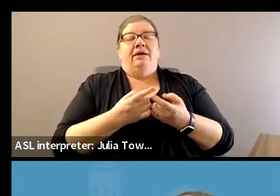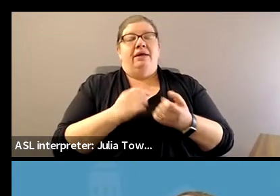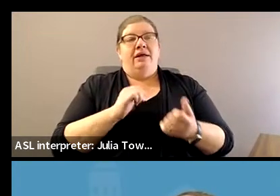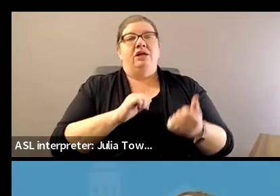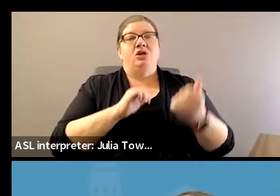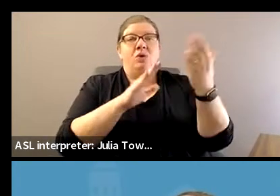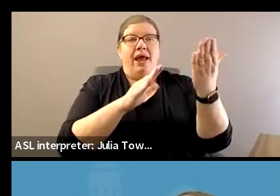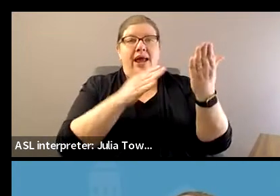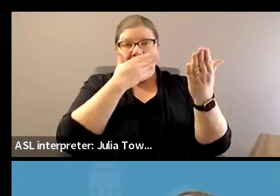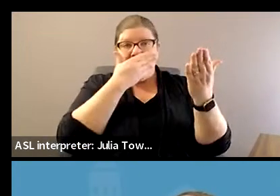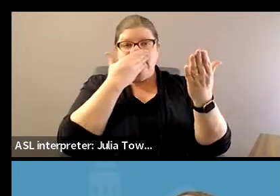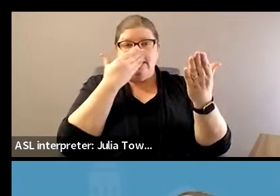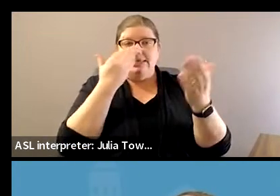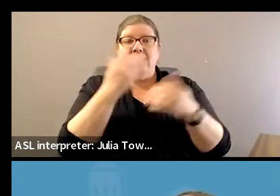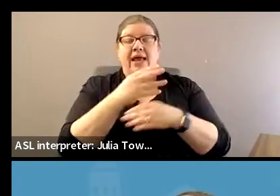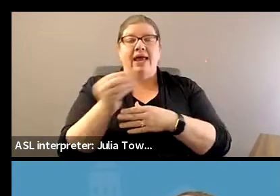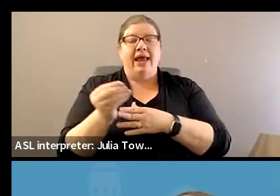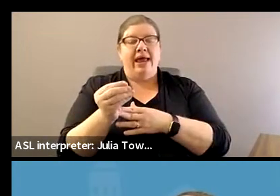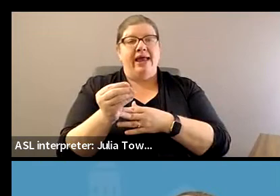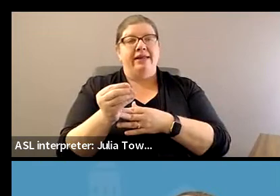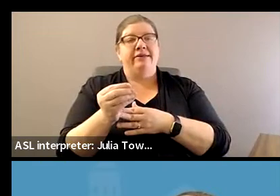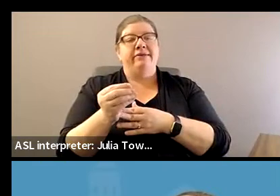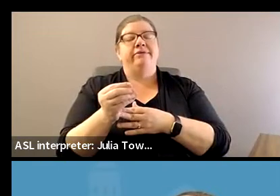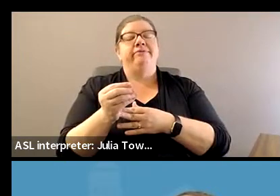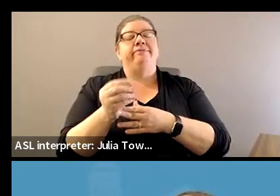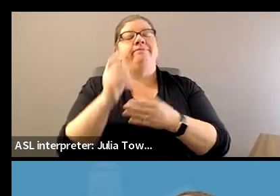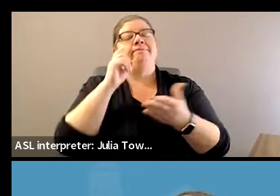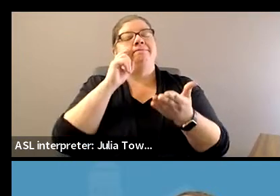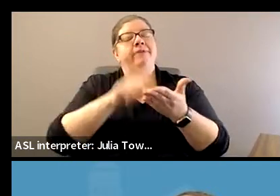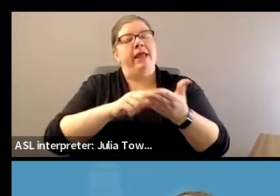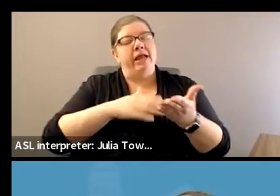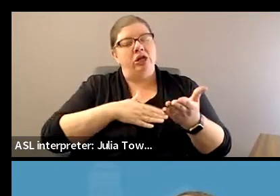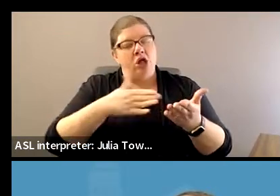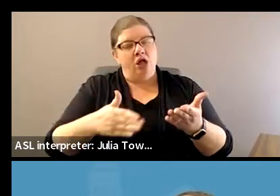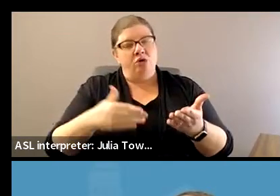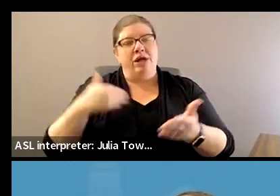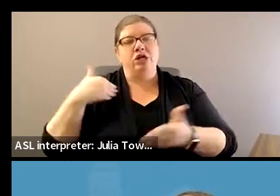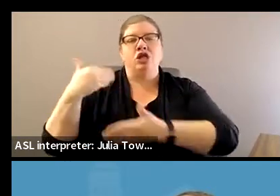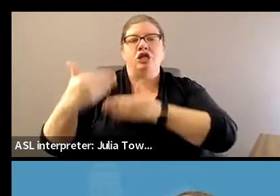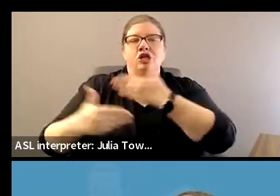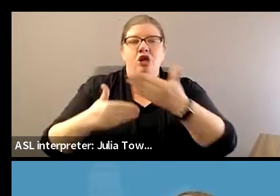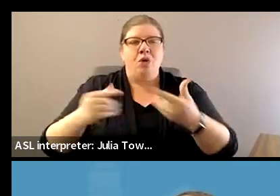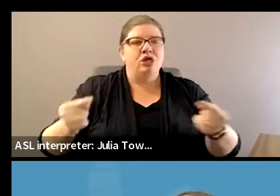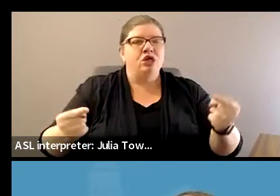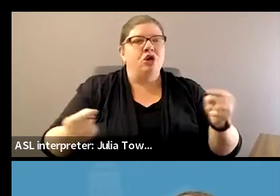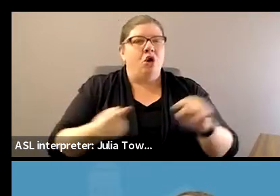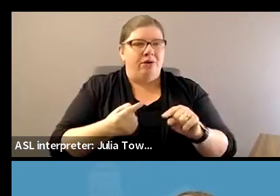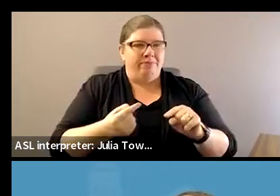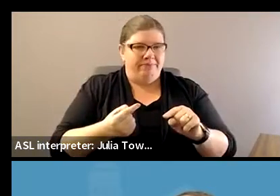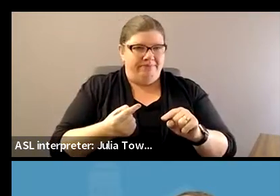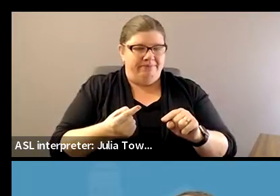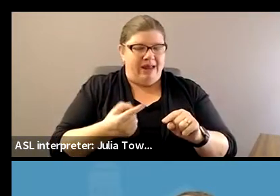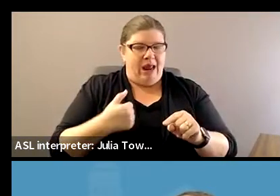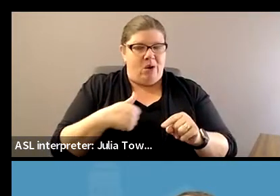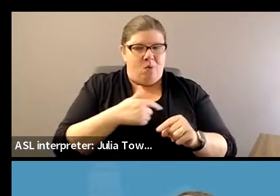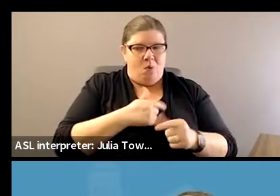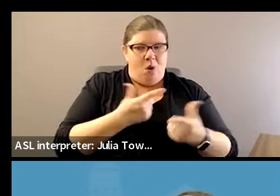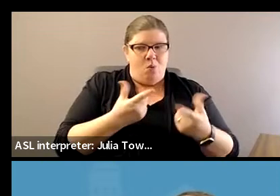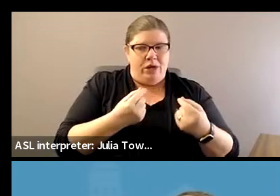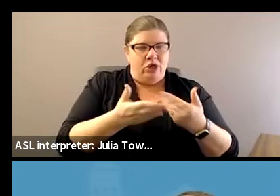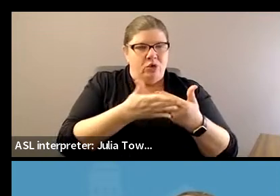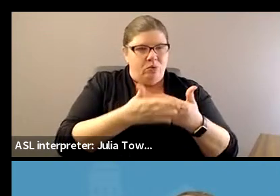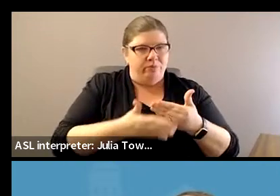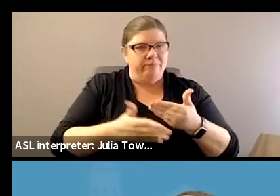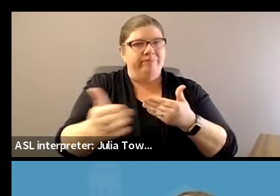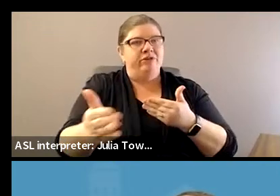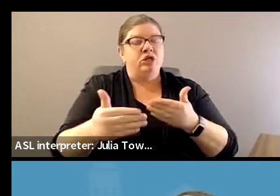address and acknowledge the generational harm, as Dr. Maldonado said, and what we can do it from here. So when the